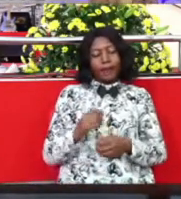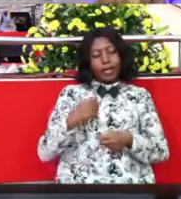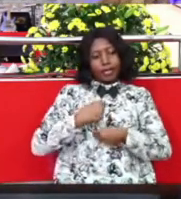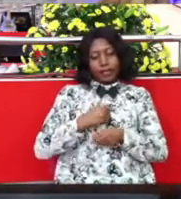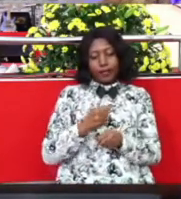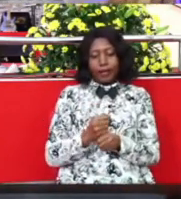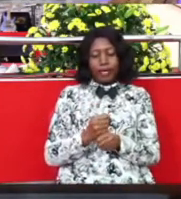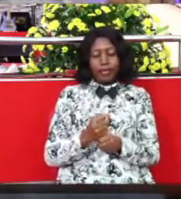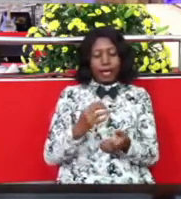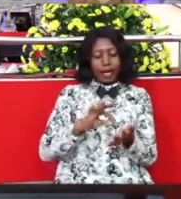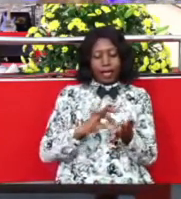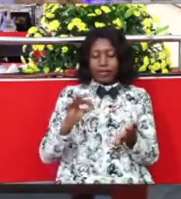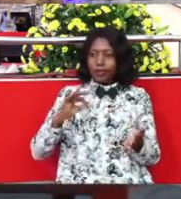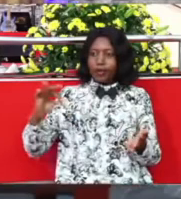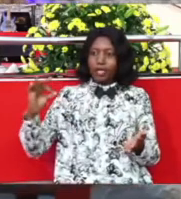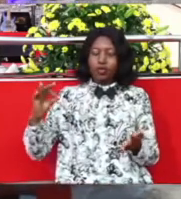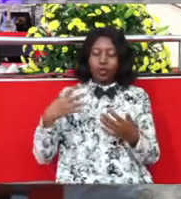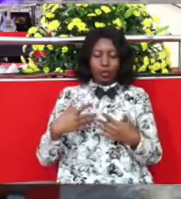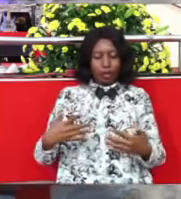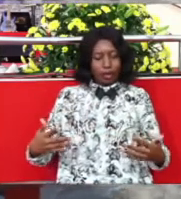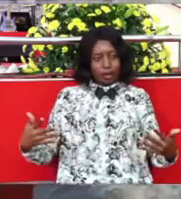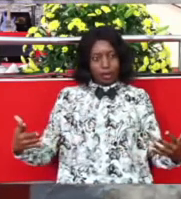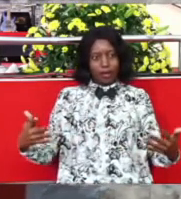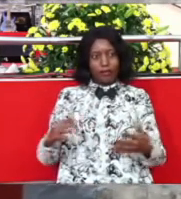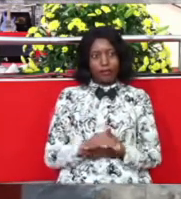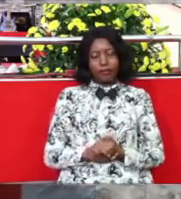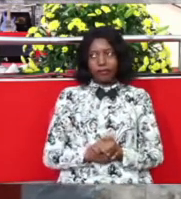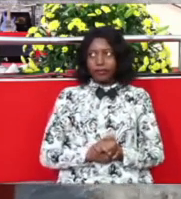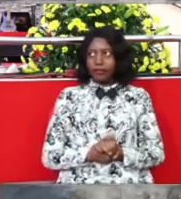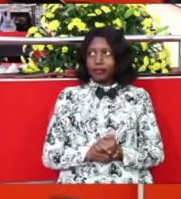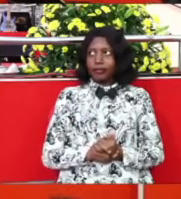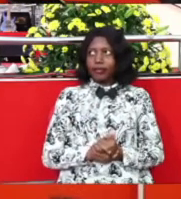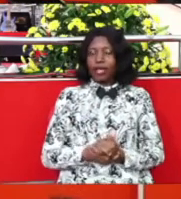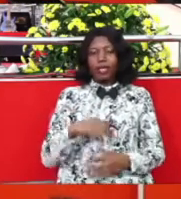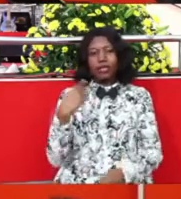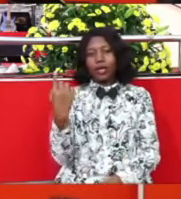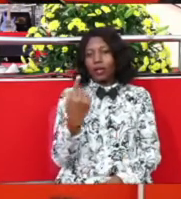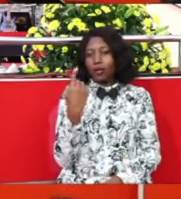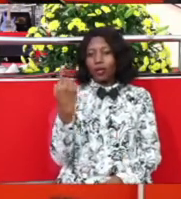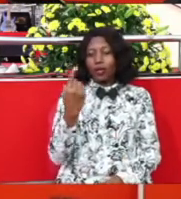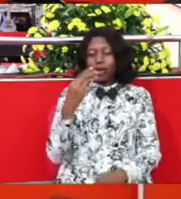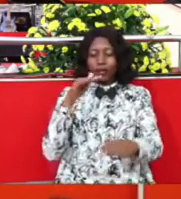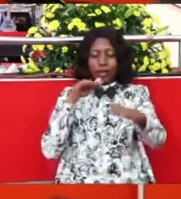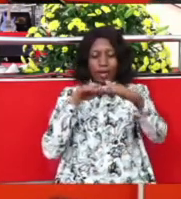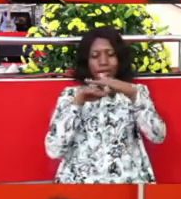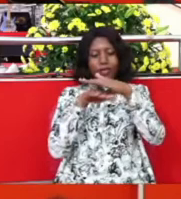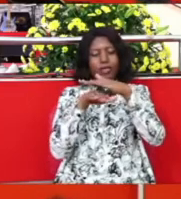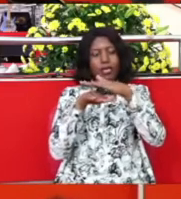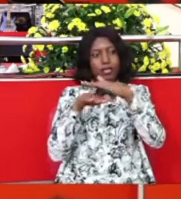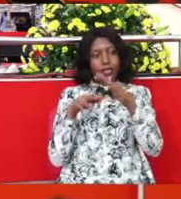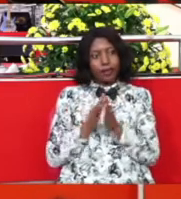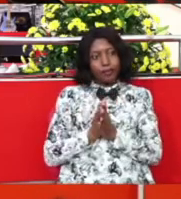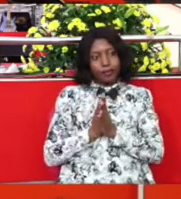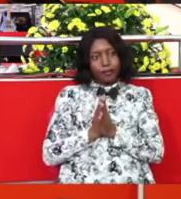dimension. Anaweza kuanzisha hali fulani ya kiroho that can only be accessed ambayo inapatikana tu